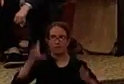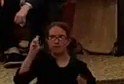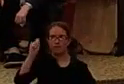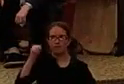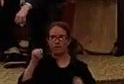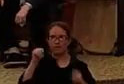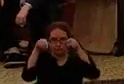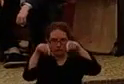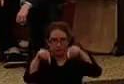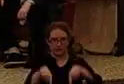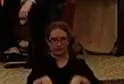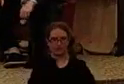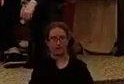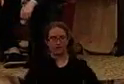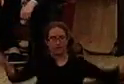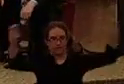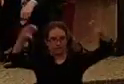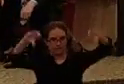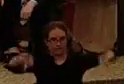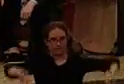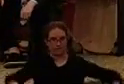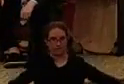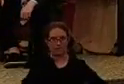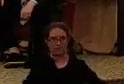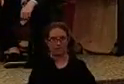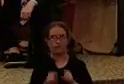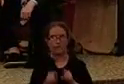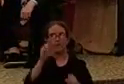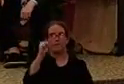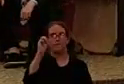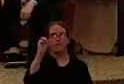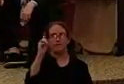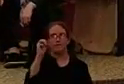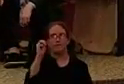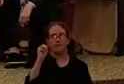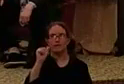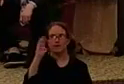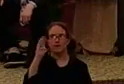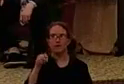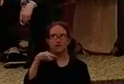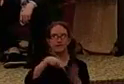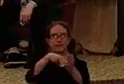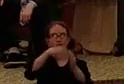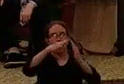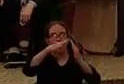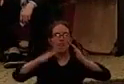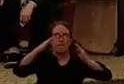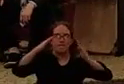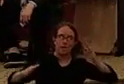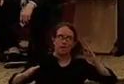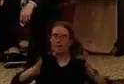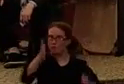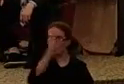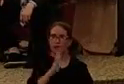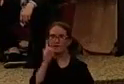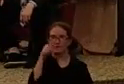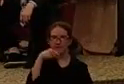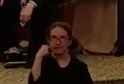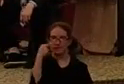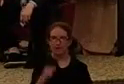goes down into that valley with his family, headed towards Sodom. Abram standing up on this mountain, and God